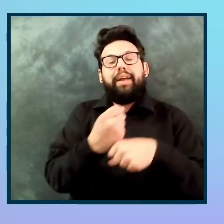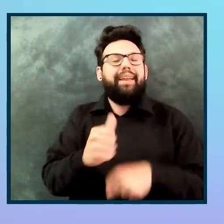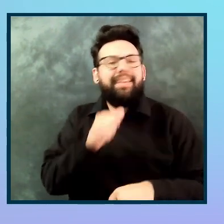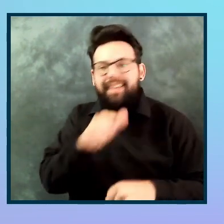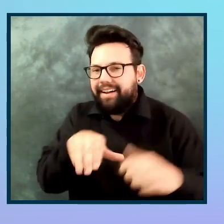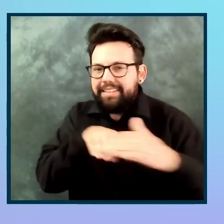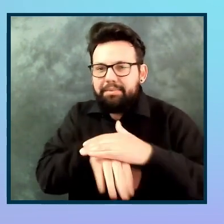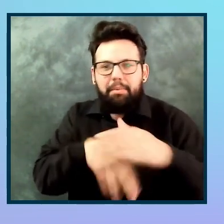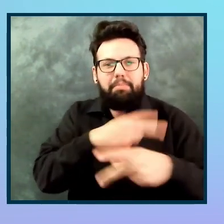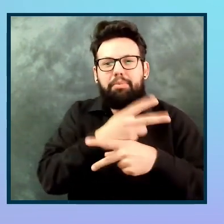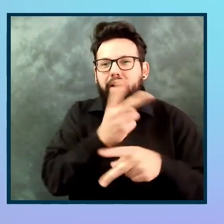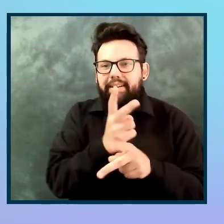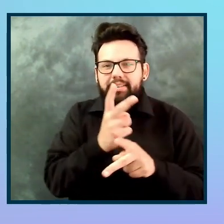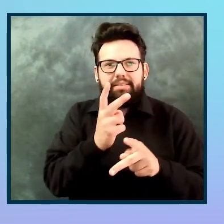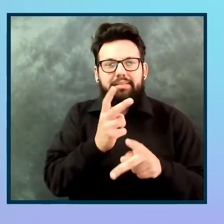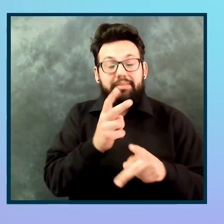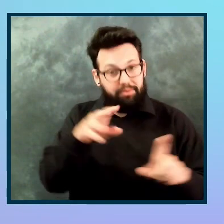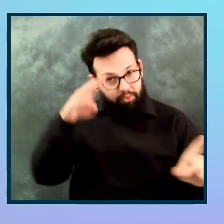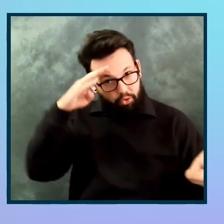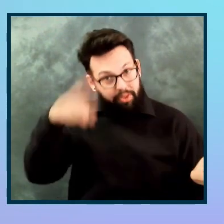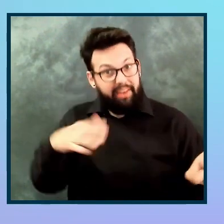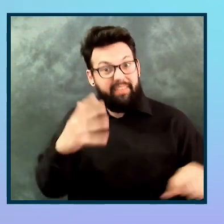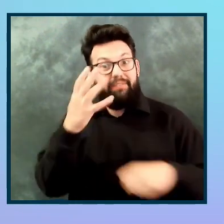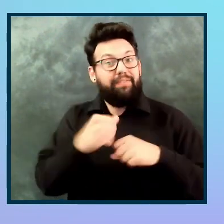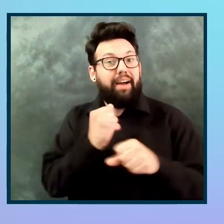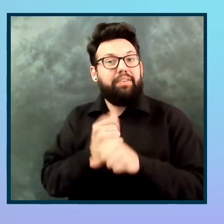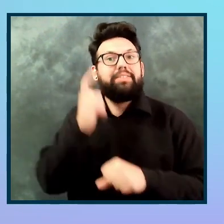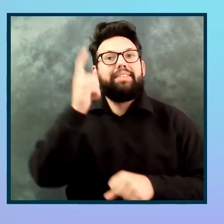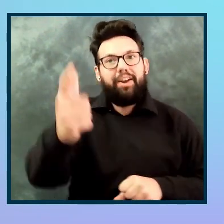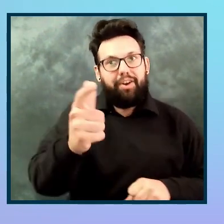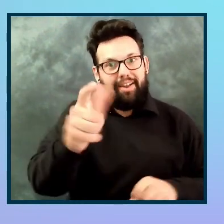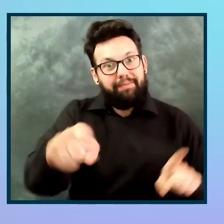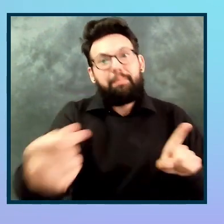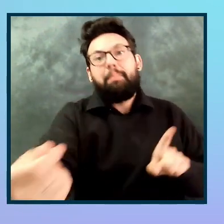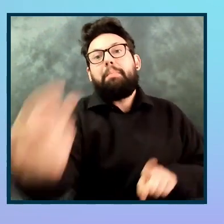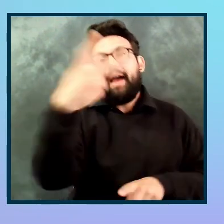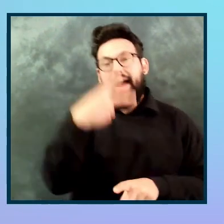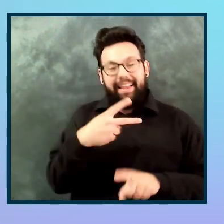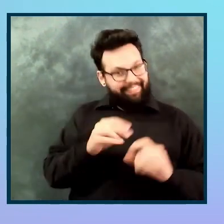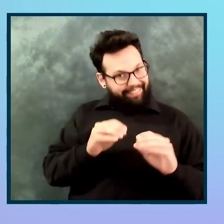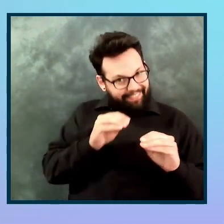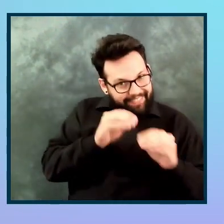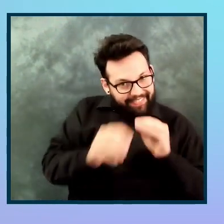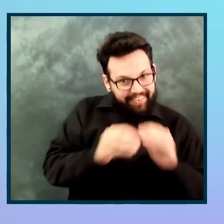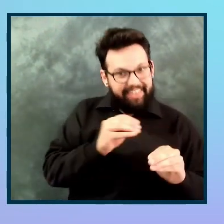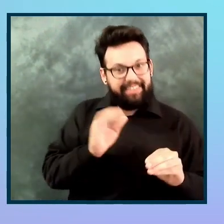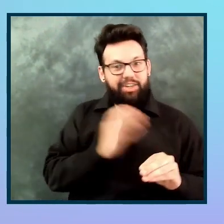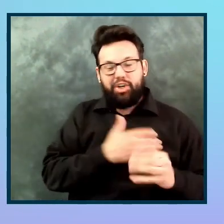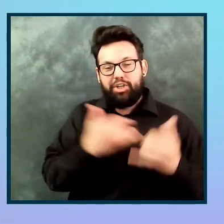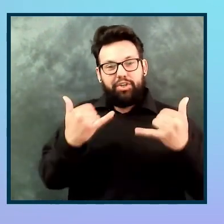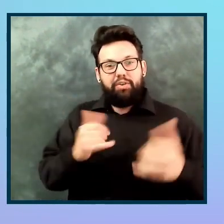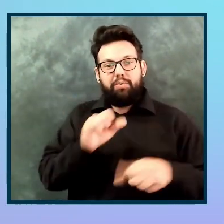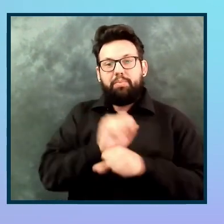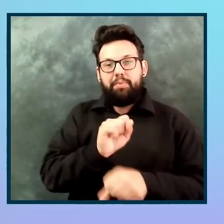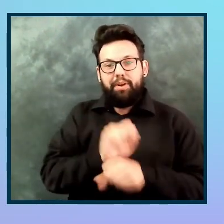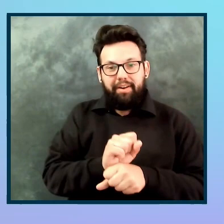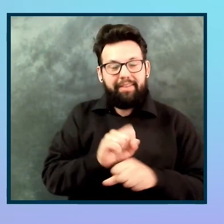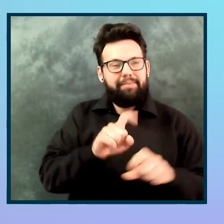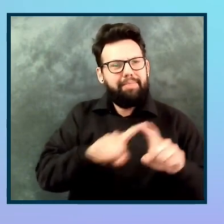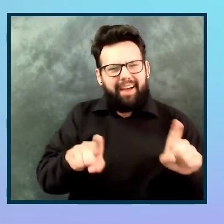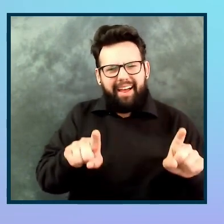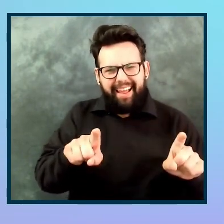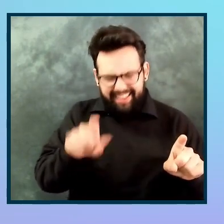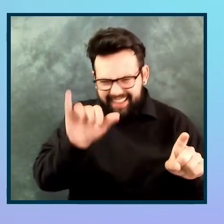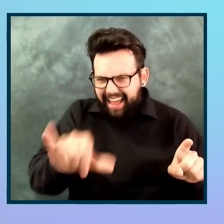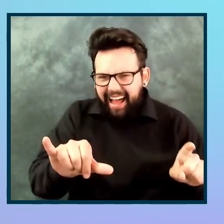years, not only do we have to do the work to make the things we're currently creating accessible, but we have to go back